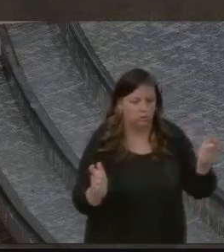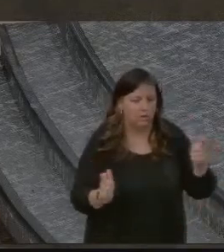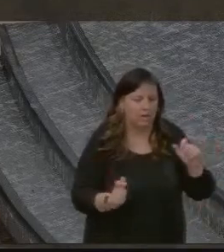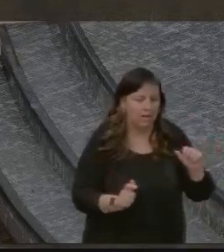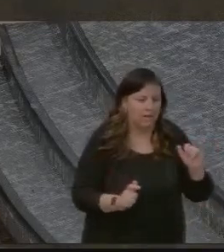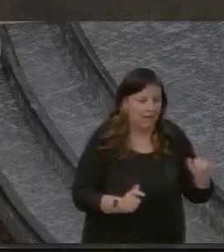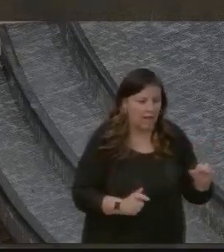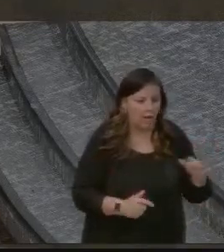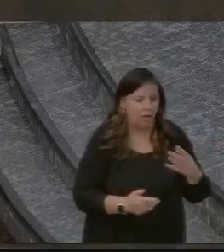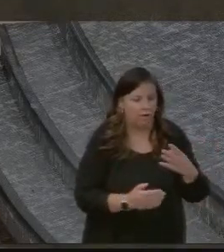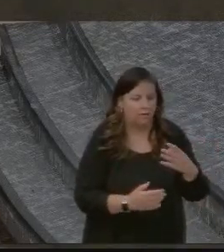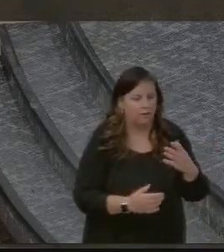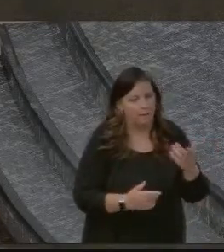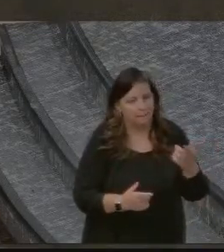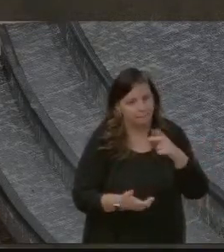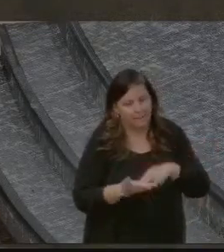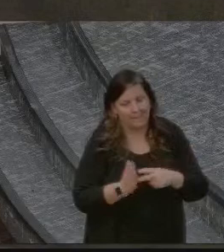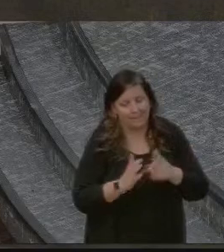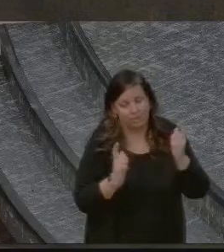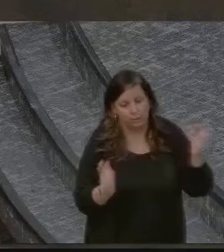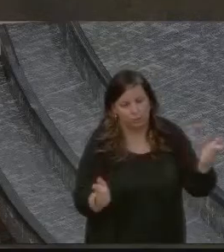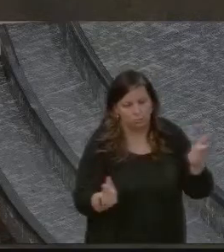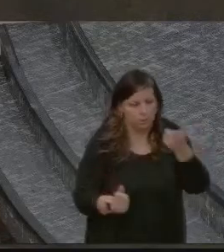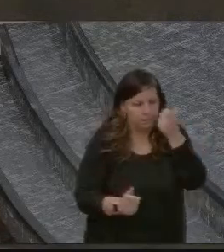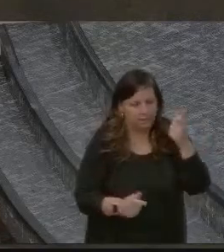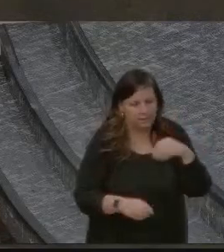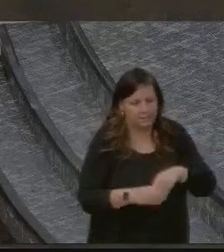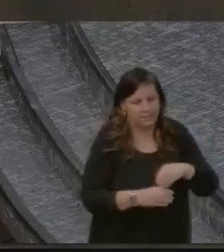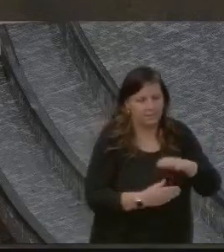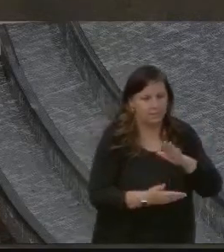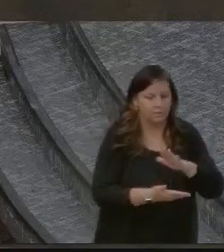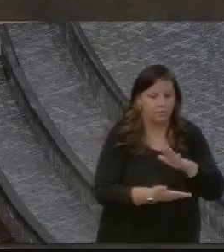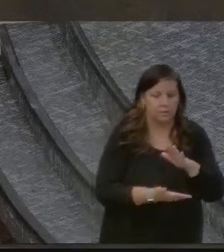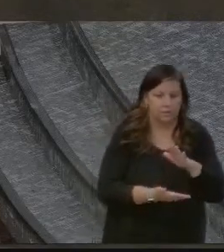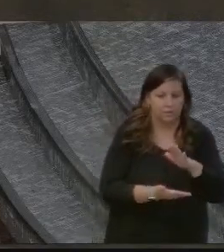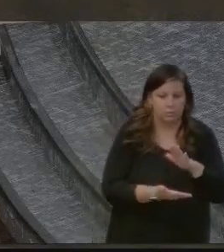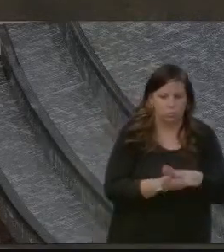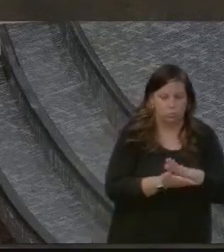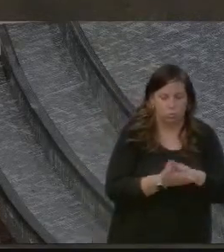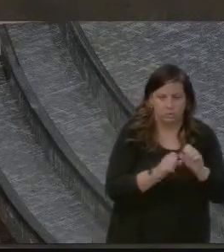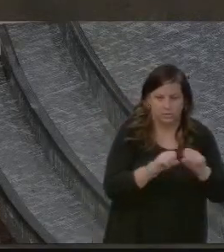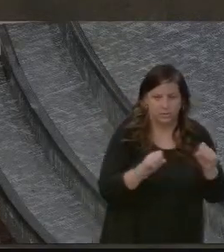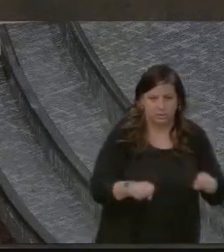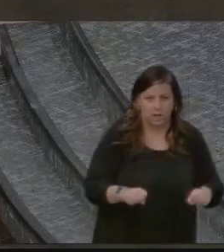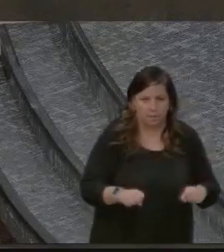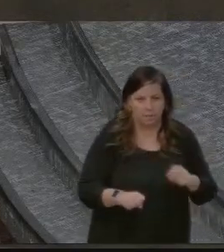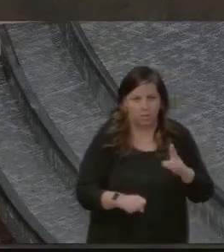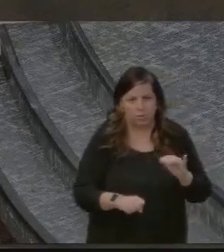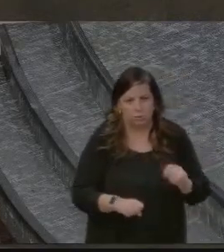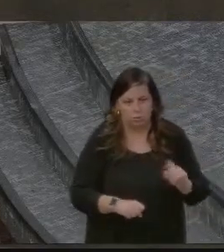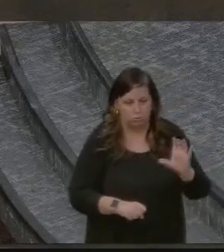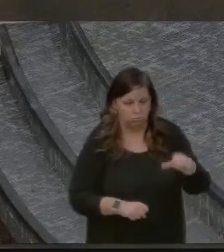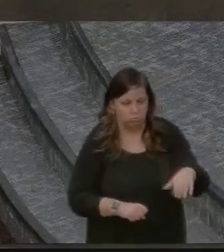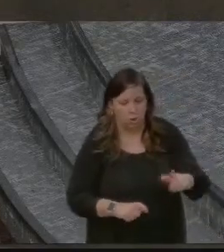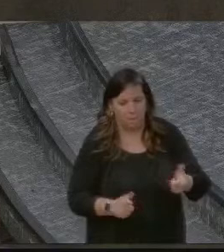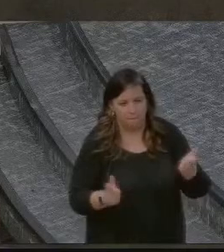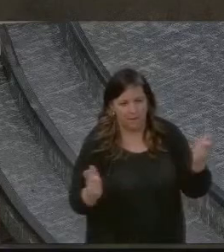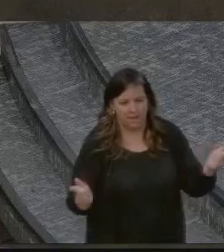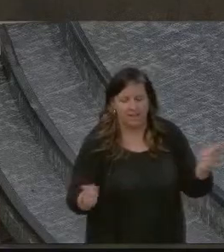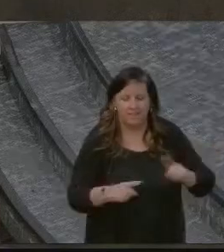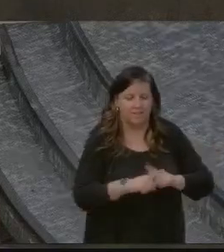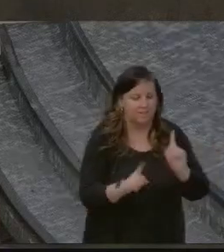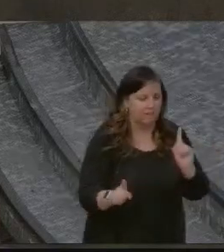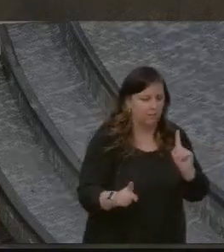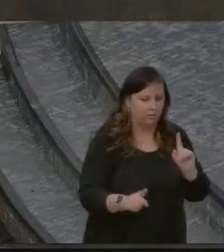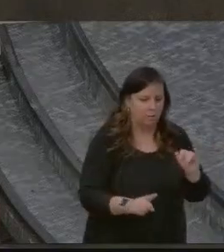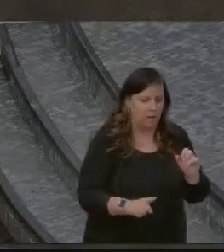filters that, and I say huge for us because of in a school system, those units are really big. That's very different than our ionization process.